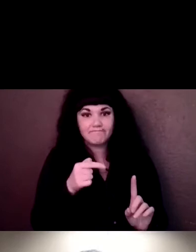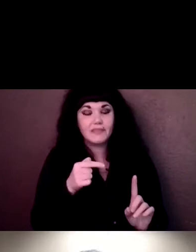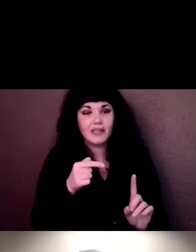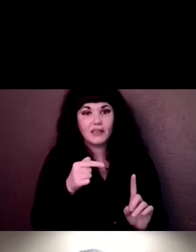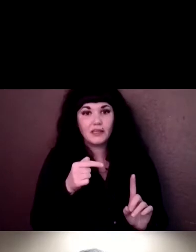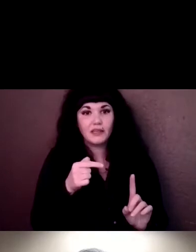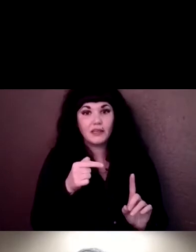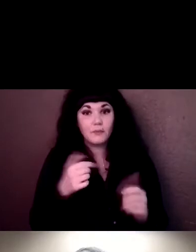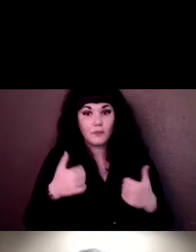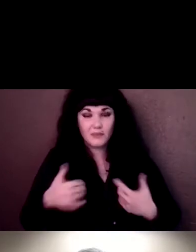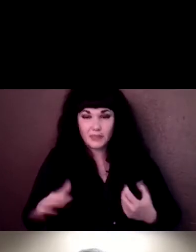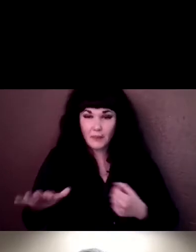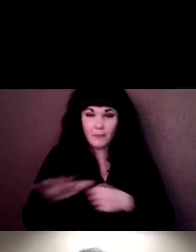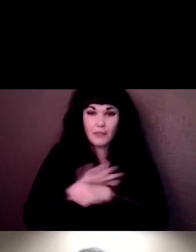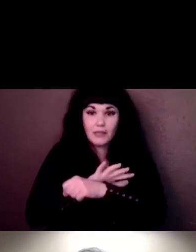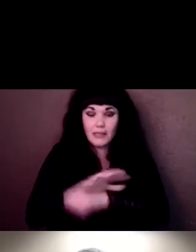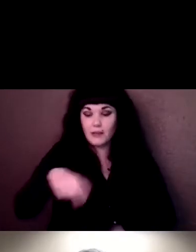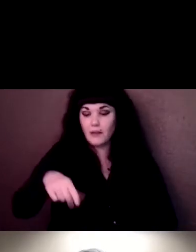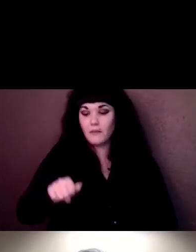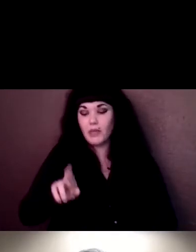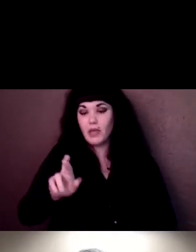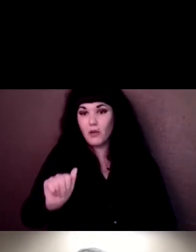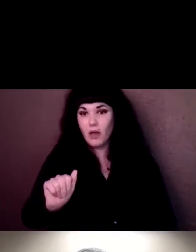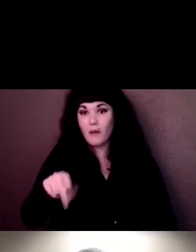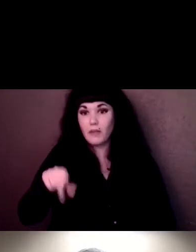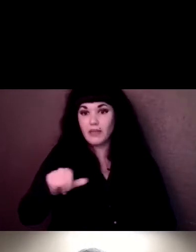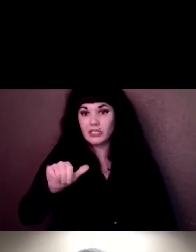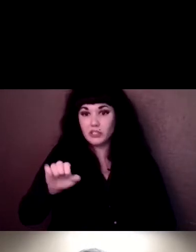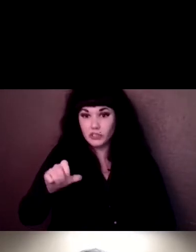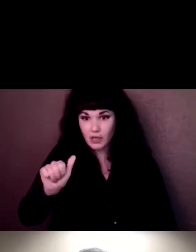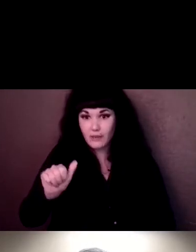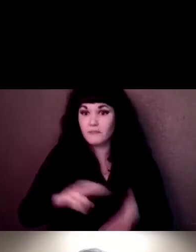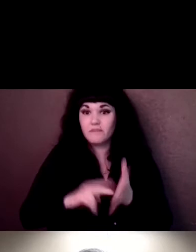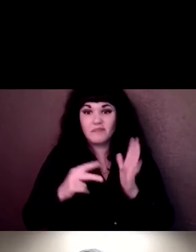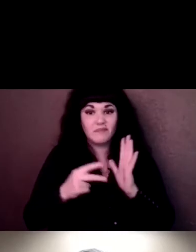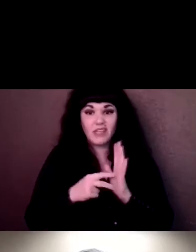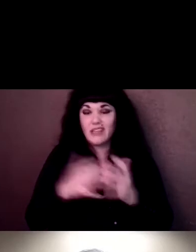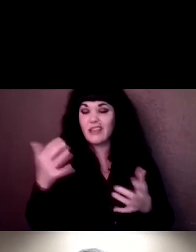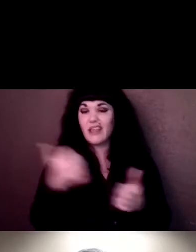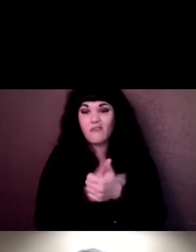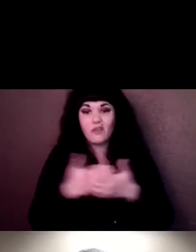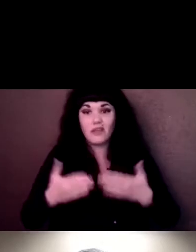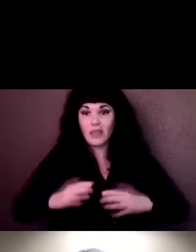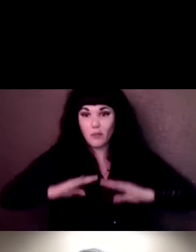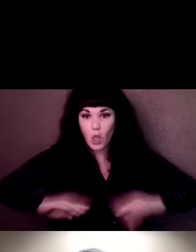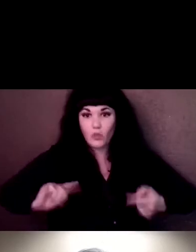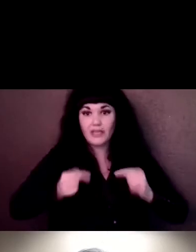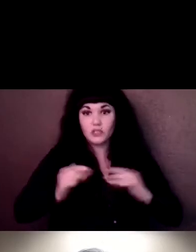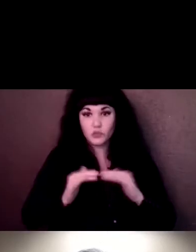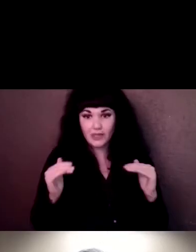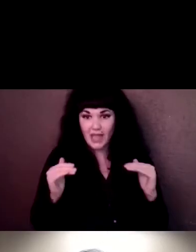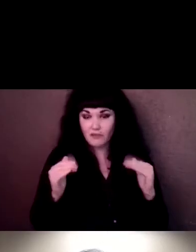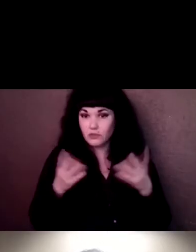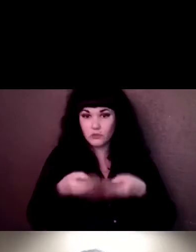with complete paraplegia. When I say that, he is complete. He's lost everything below his injury level, which occurred in his